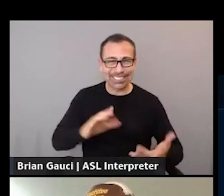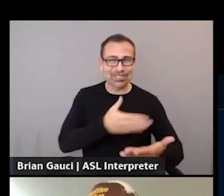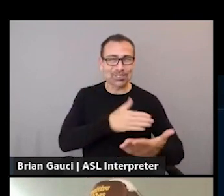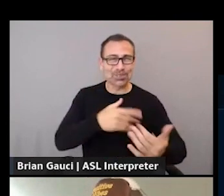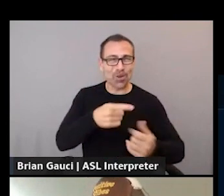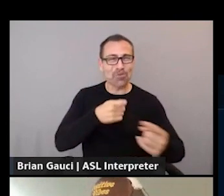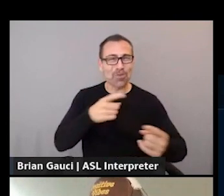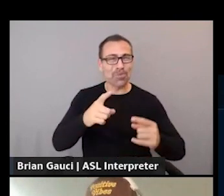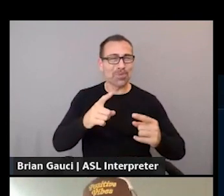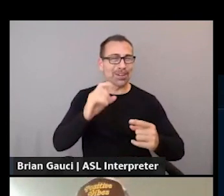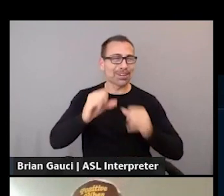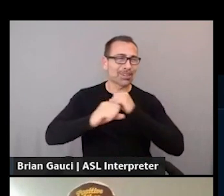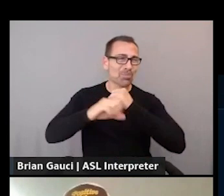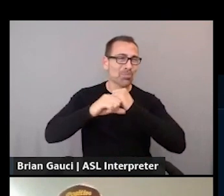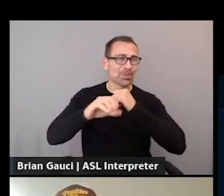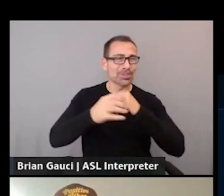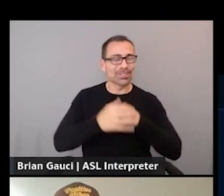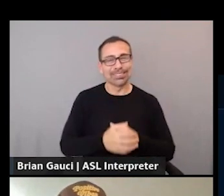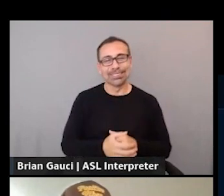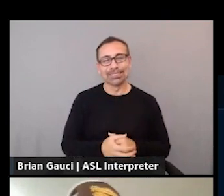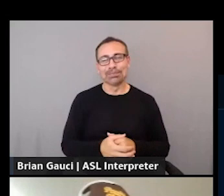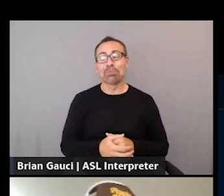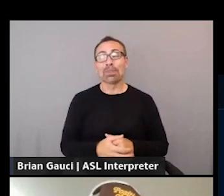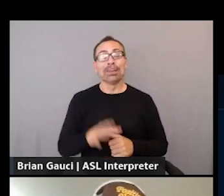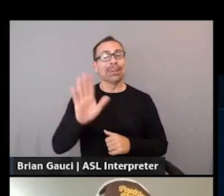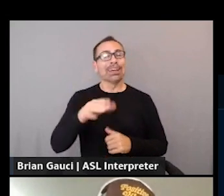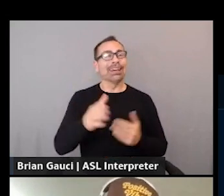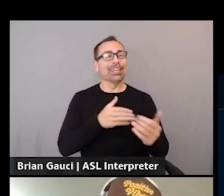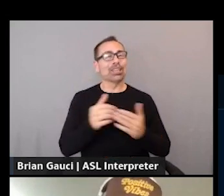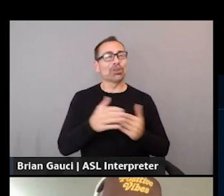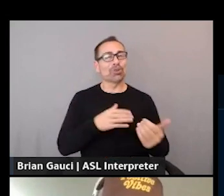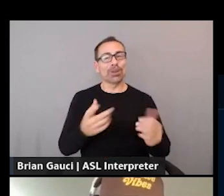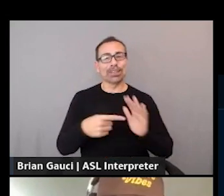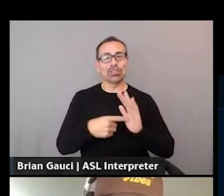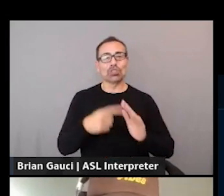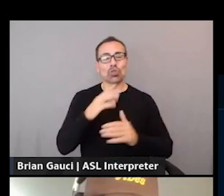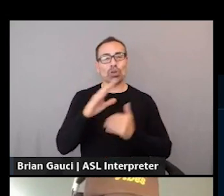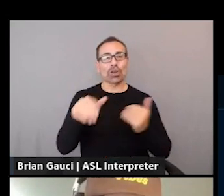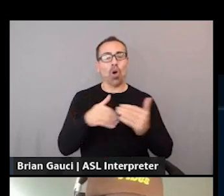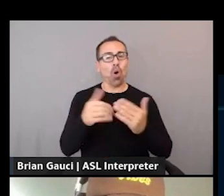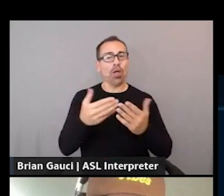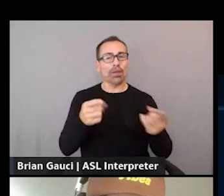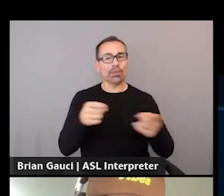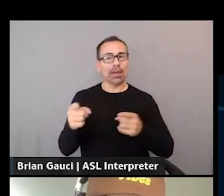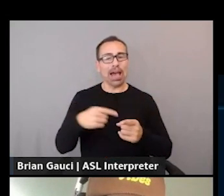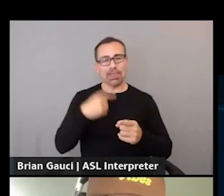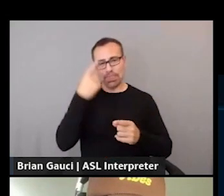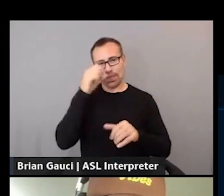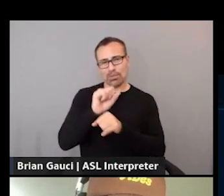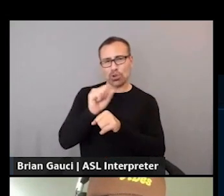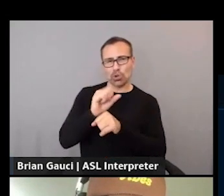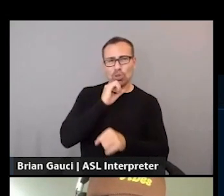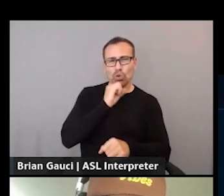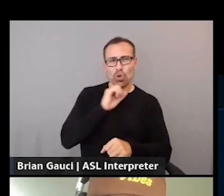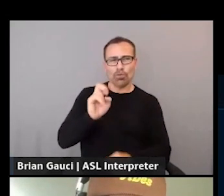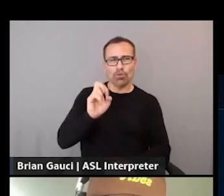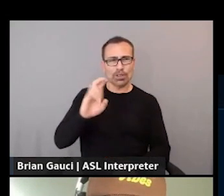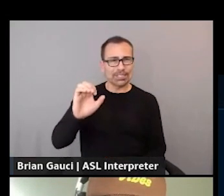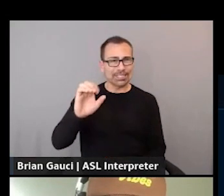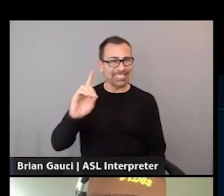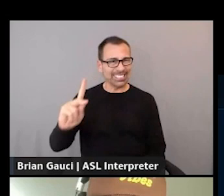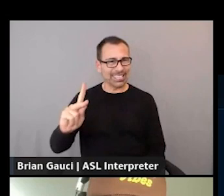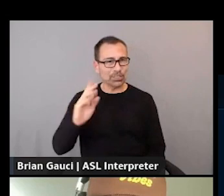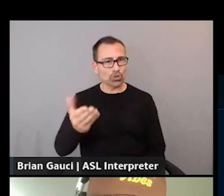deployment. It's showing me all the auth rules that are going to take place. I think I'm working with an older version of the CDK. So I might get a warning in red.